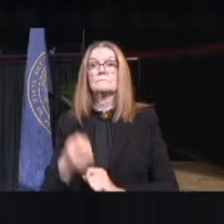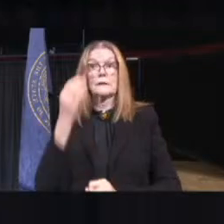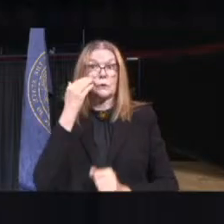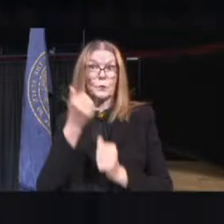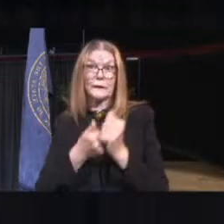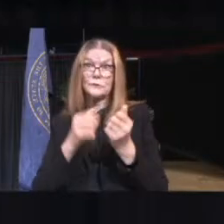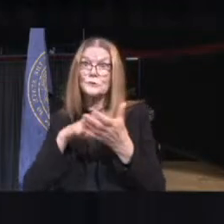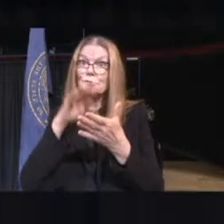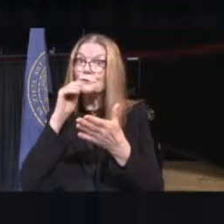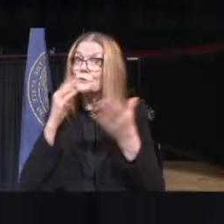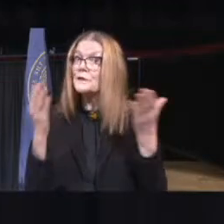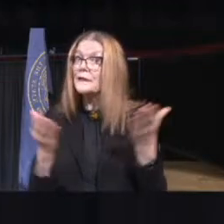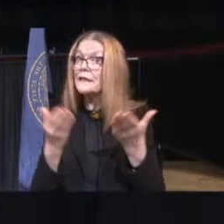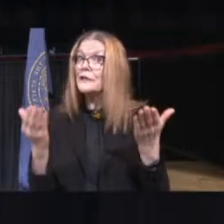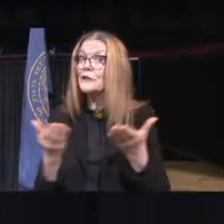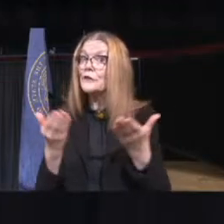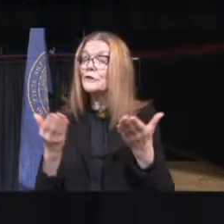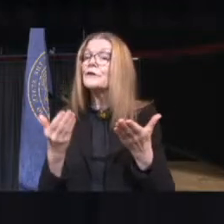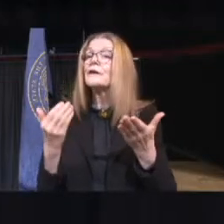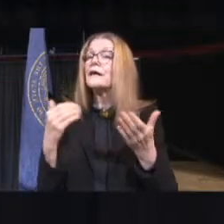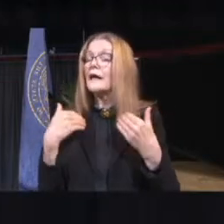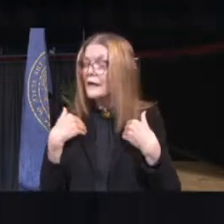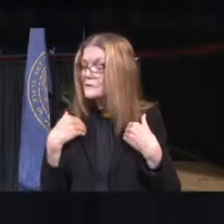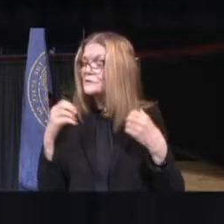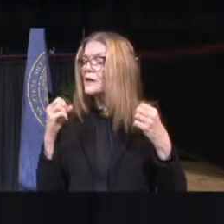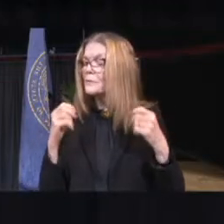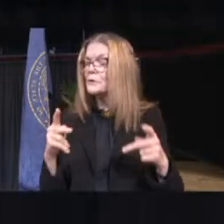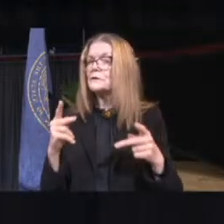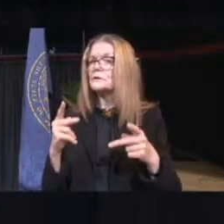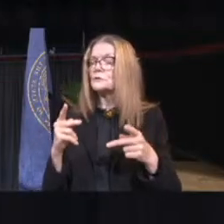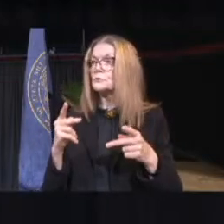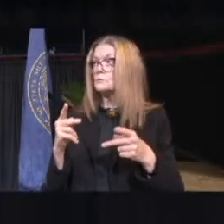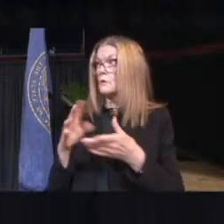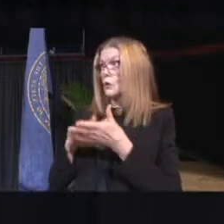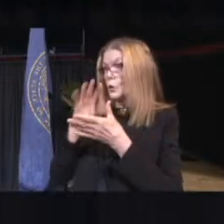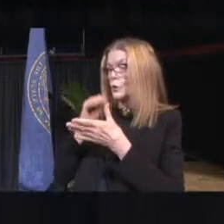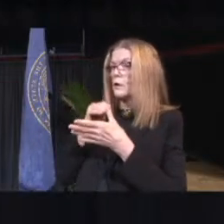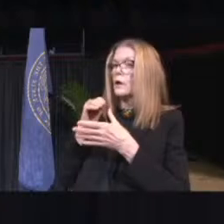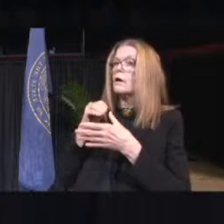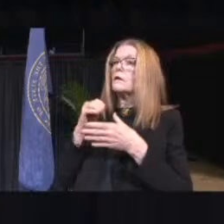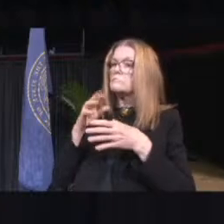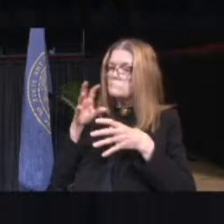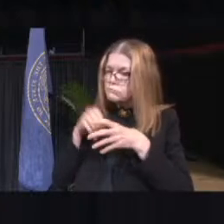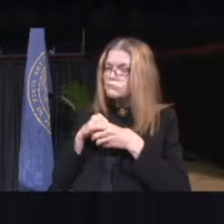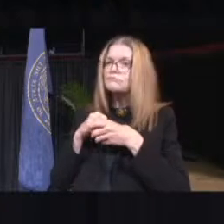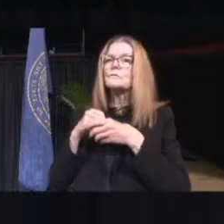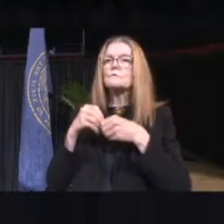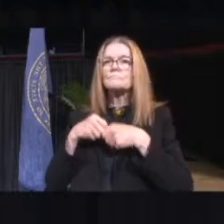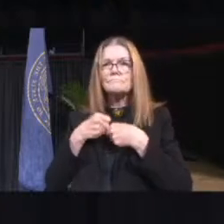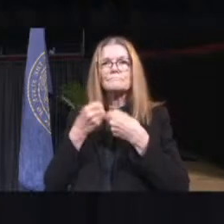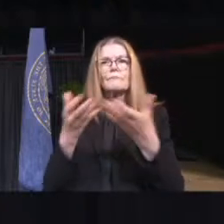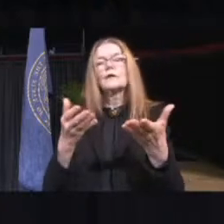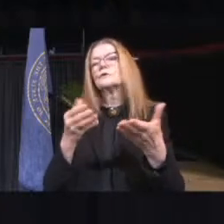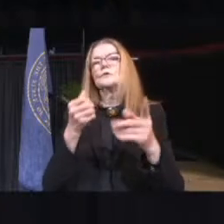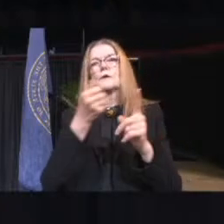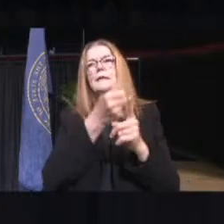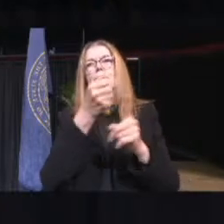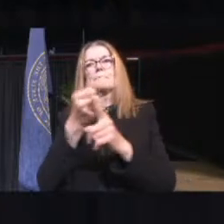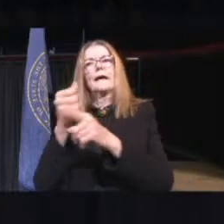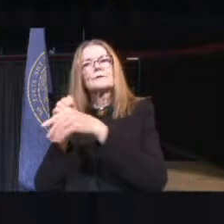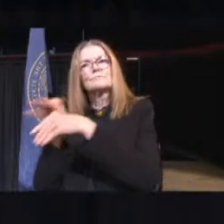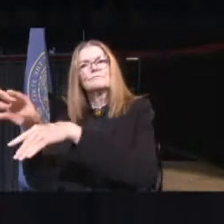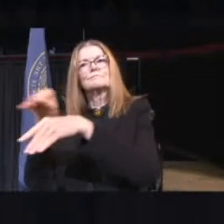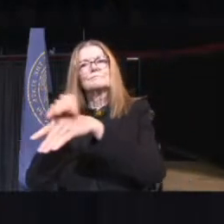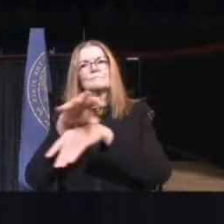here today has the opportunity to use what they've learned and the relationships they've built while at East to impact those around them in a valuable